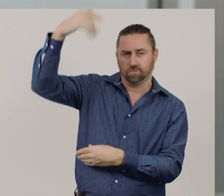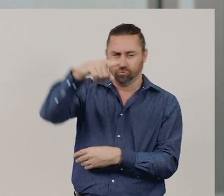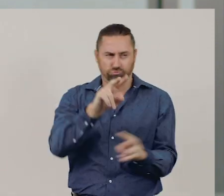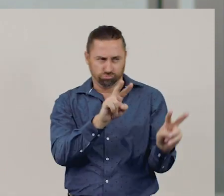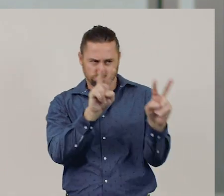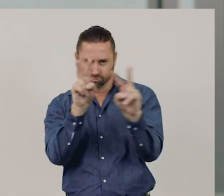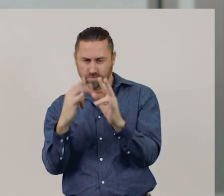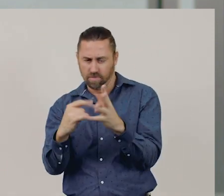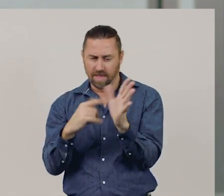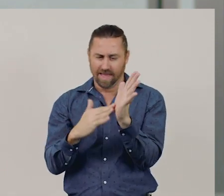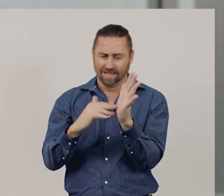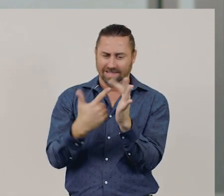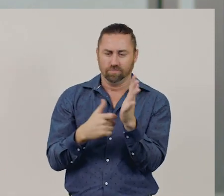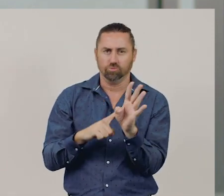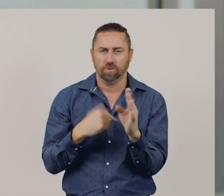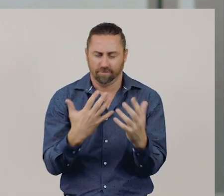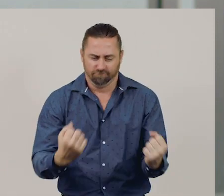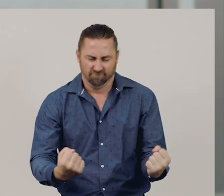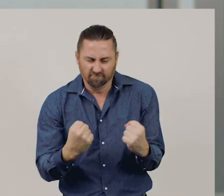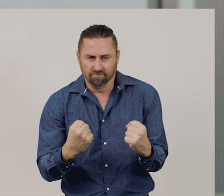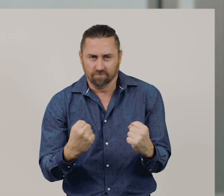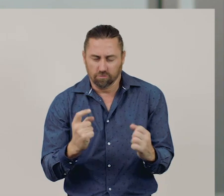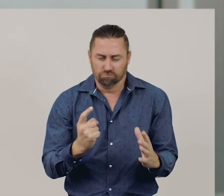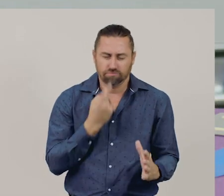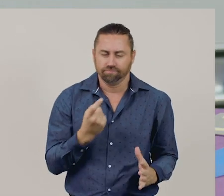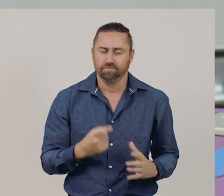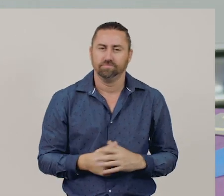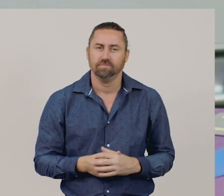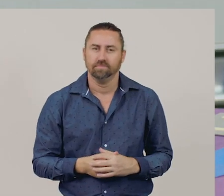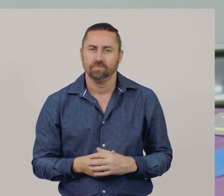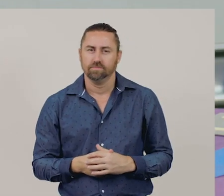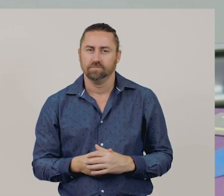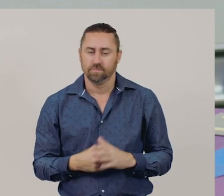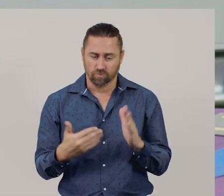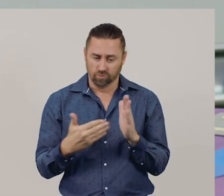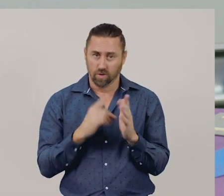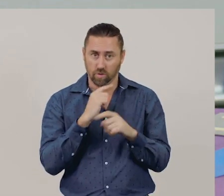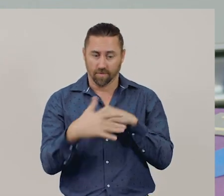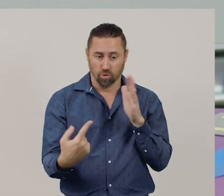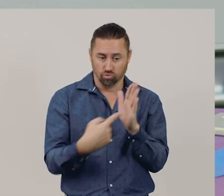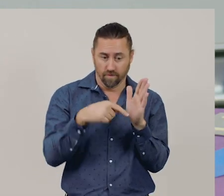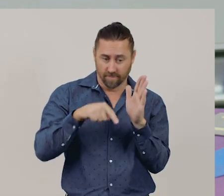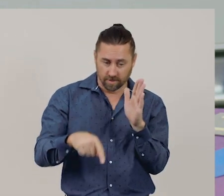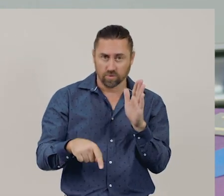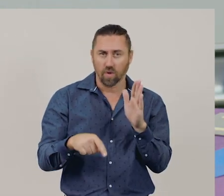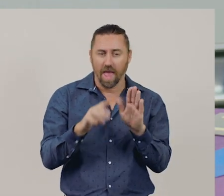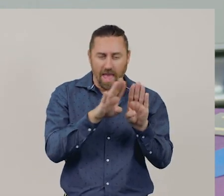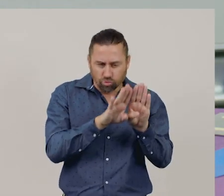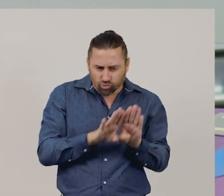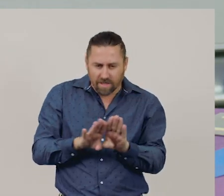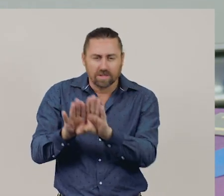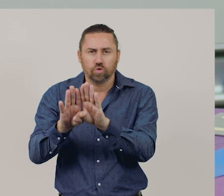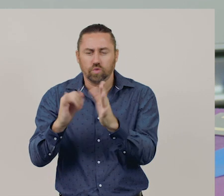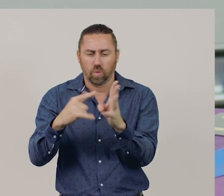how symmetry can give it strength and stability. Today we investigated reflection and